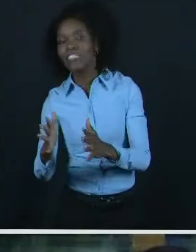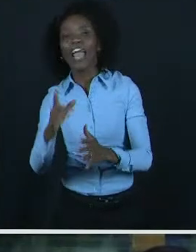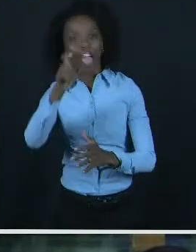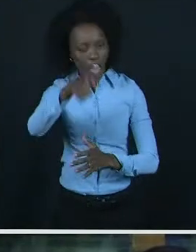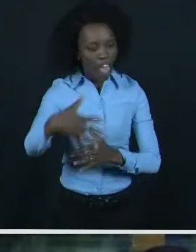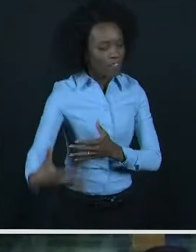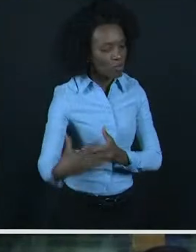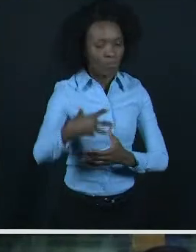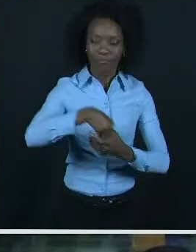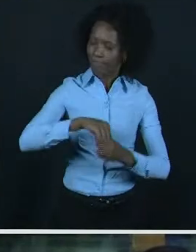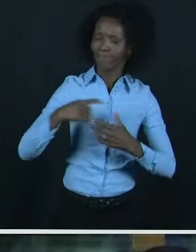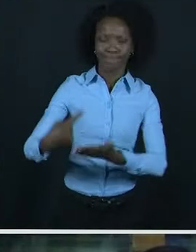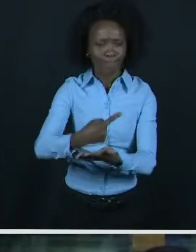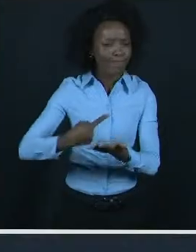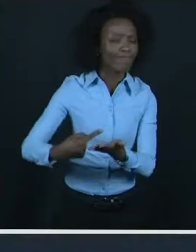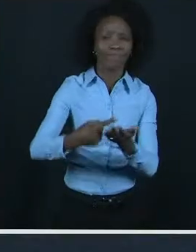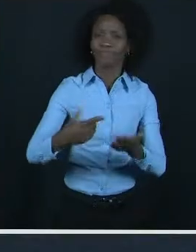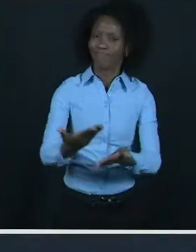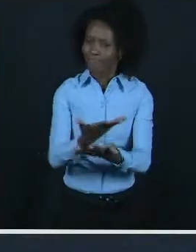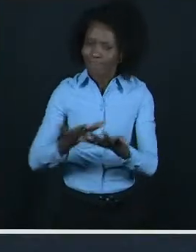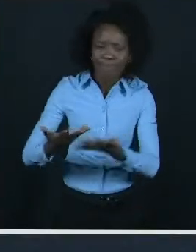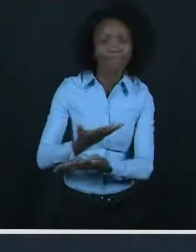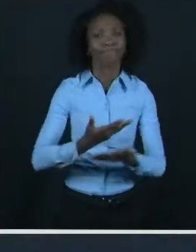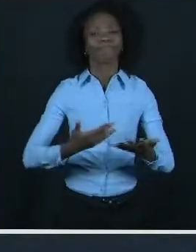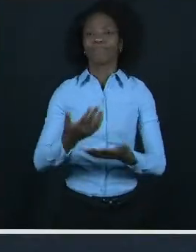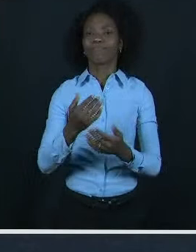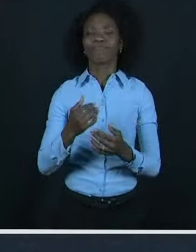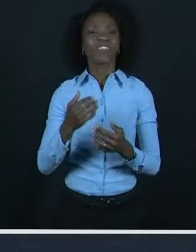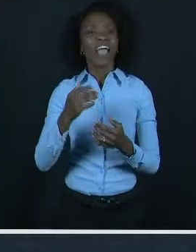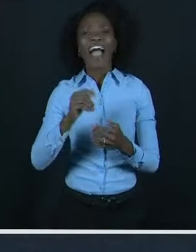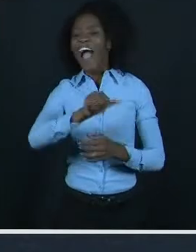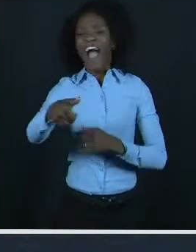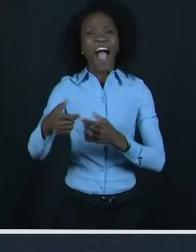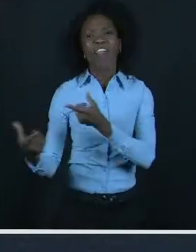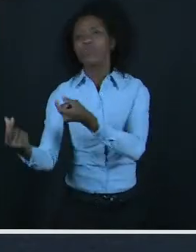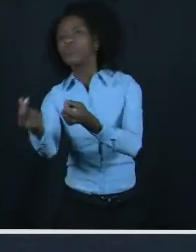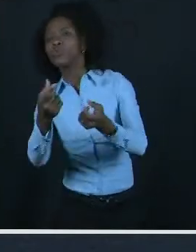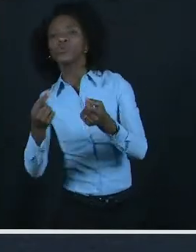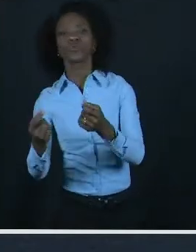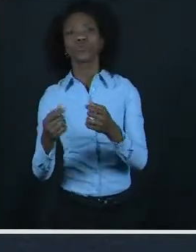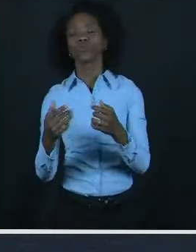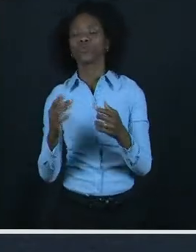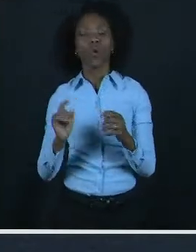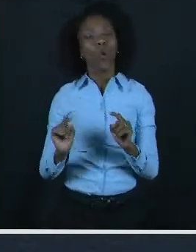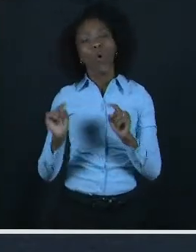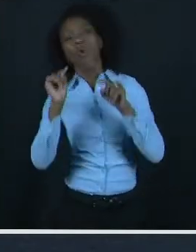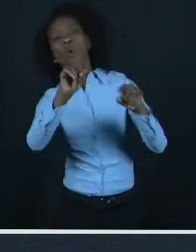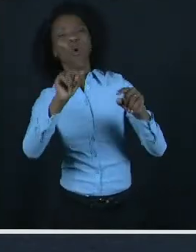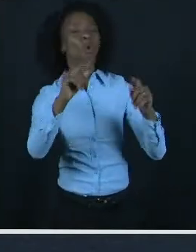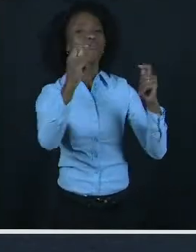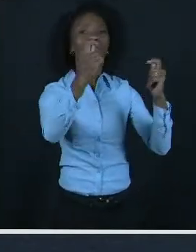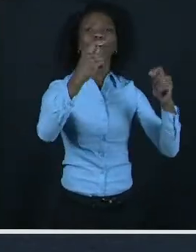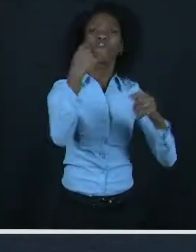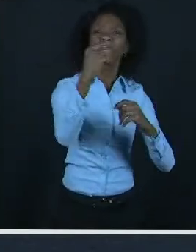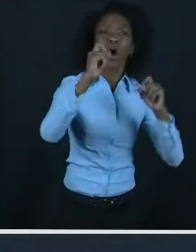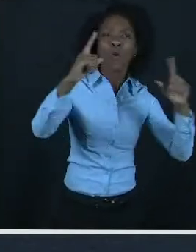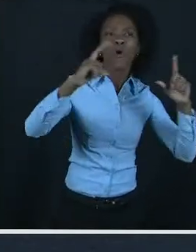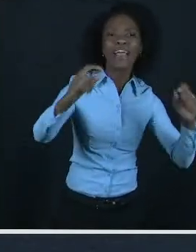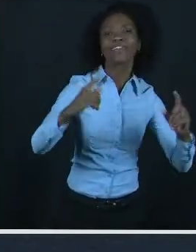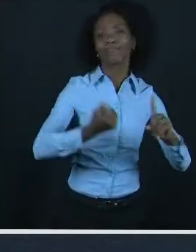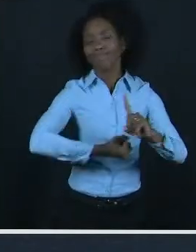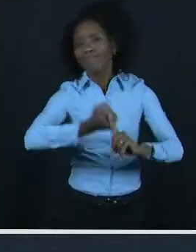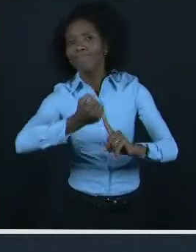in various dialogues, outreach processes, and awareness-raising activities.